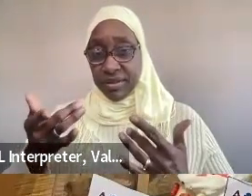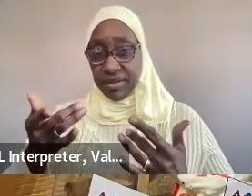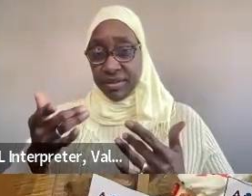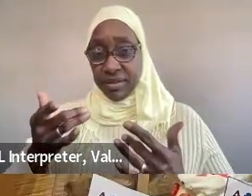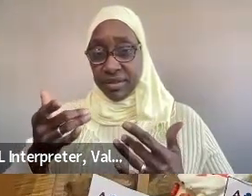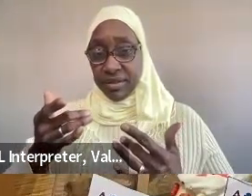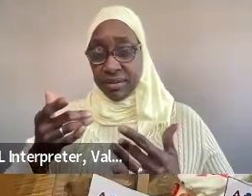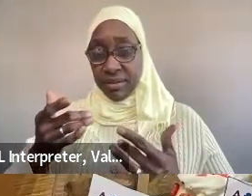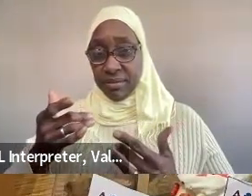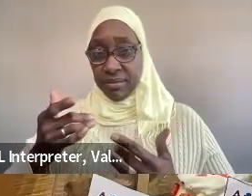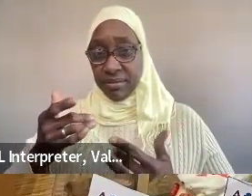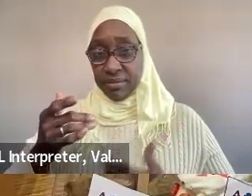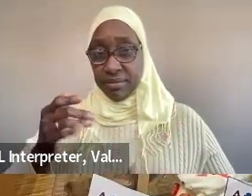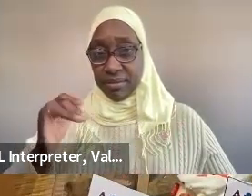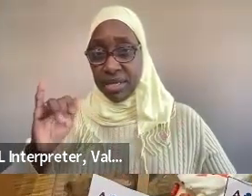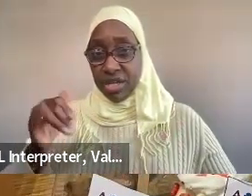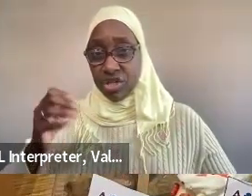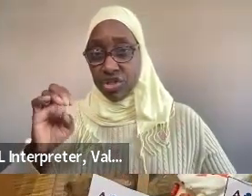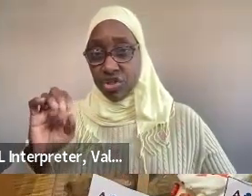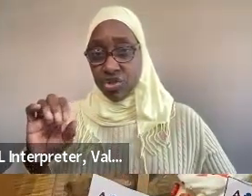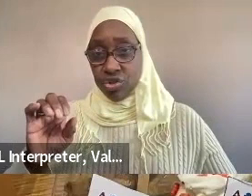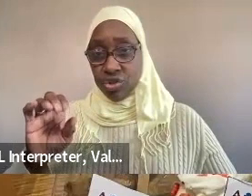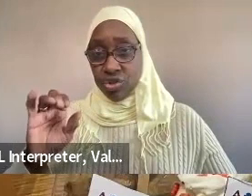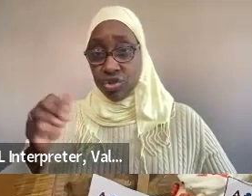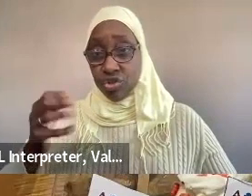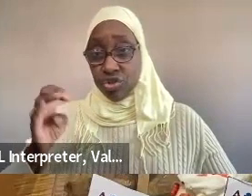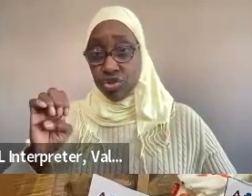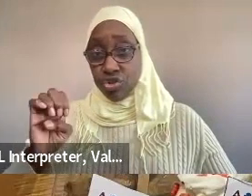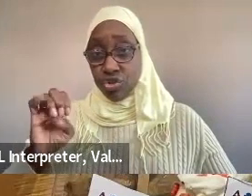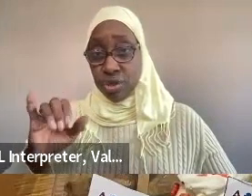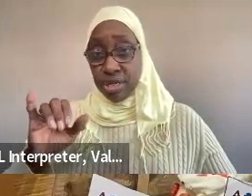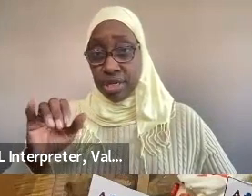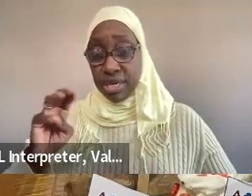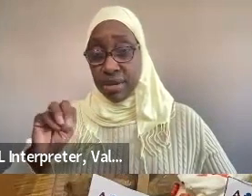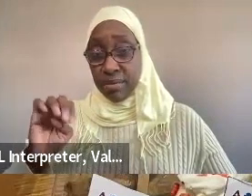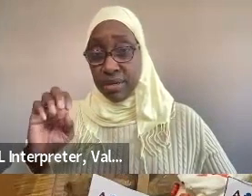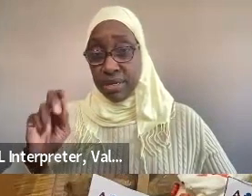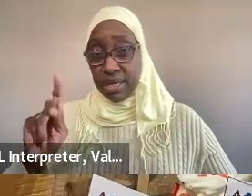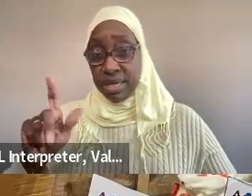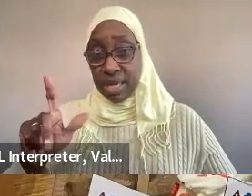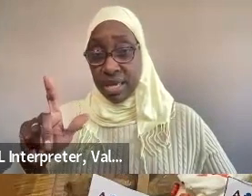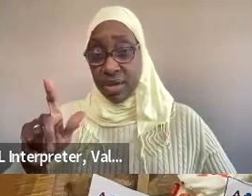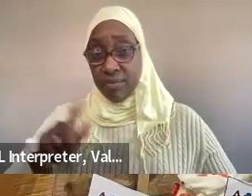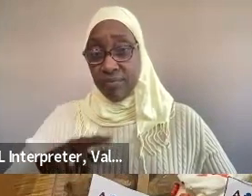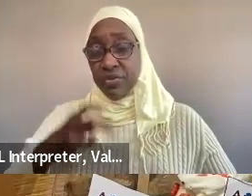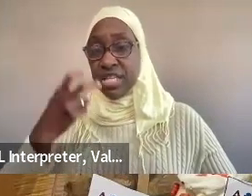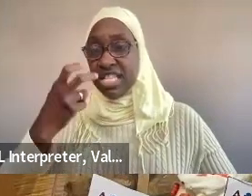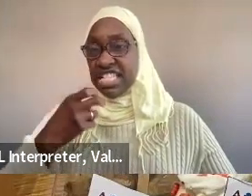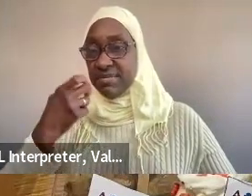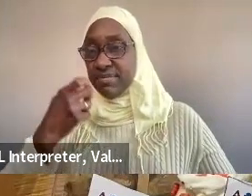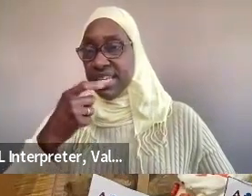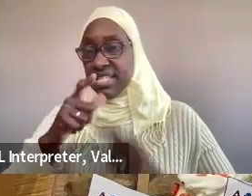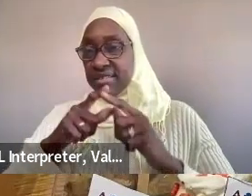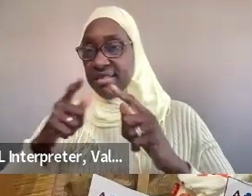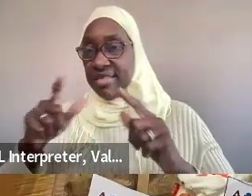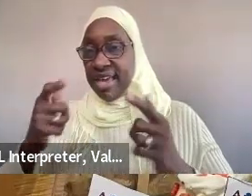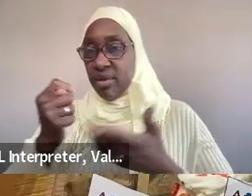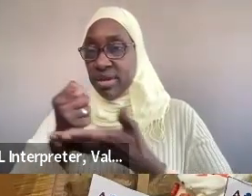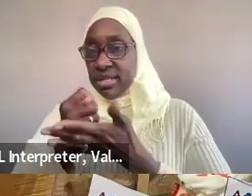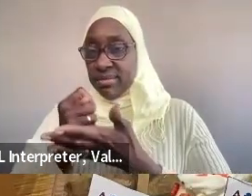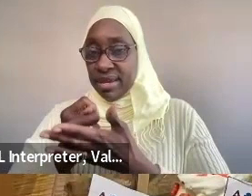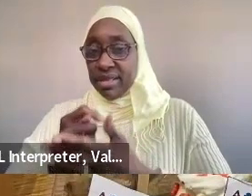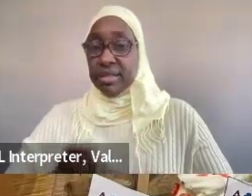Joy Mikkel. She spoke about neurodiversity. She's a speech language pathologist. And towards the